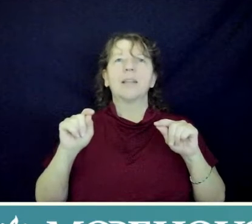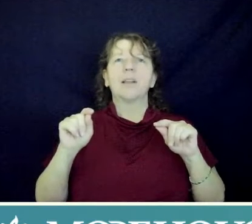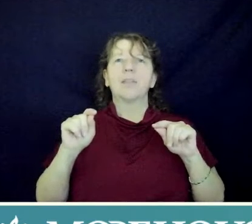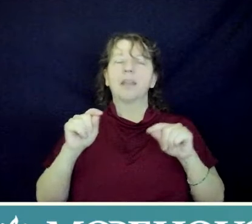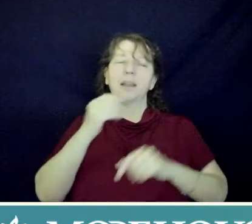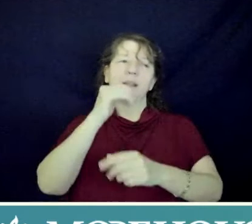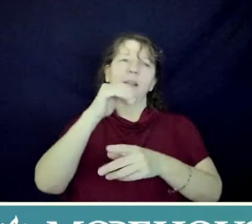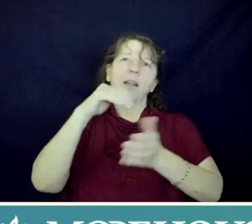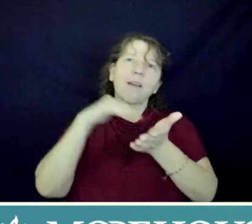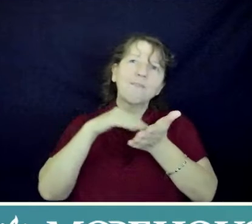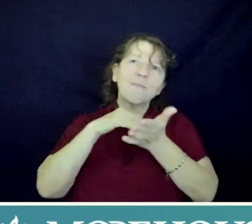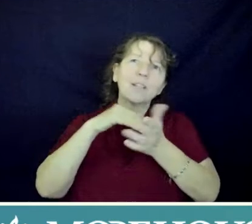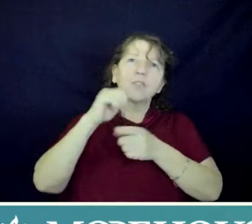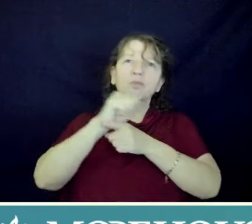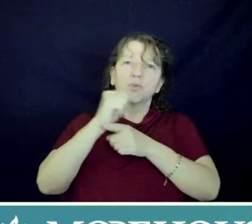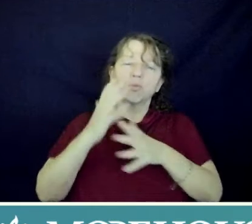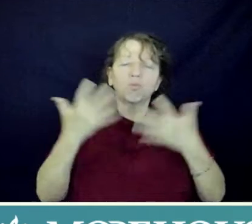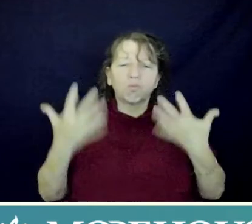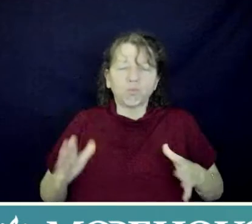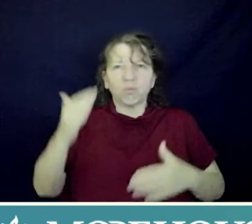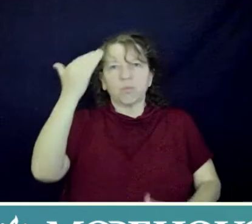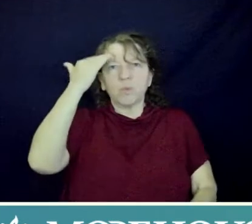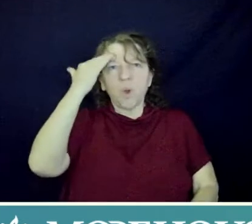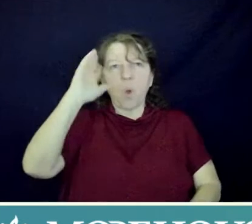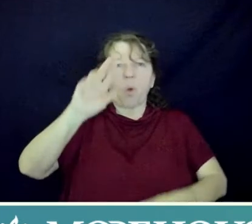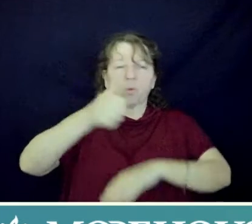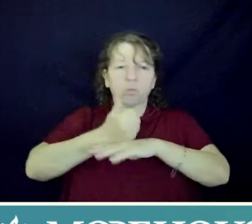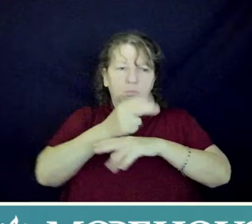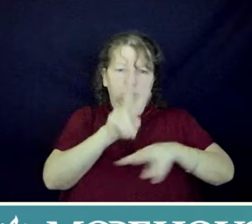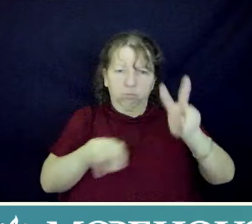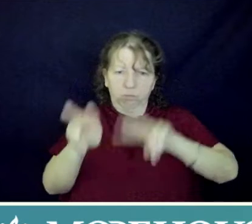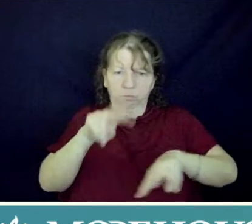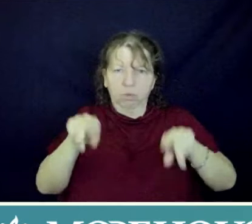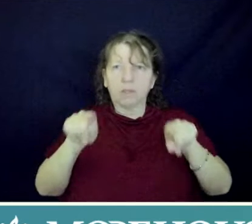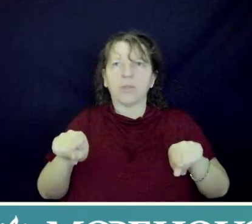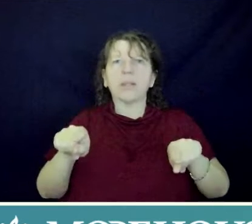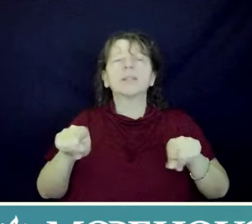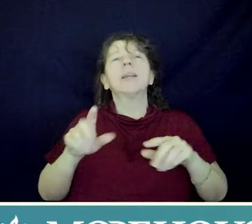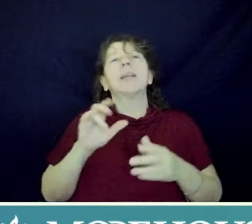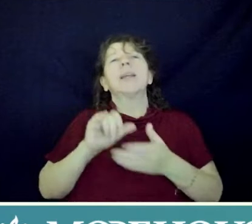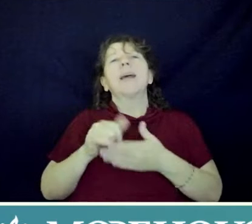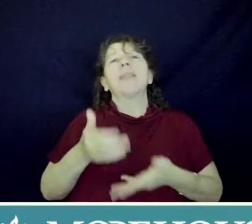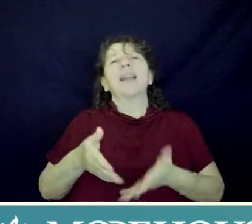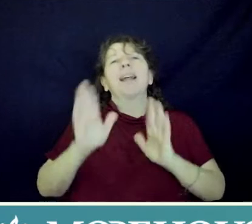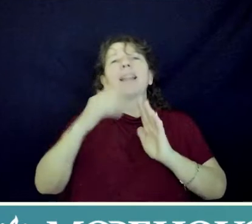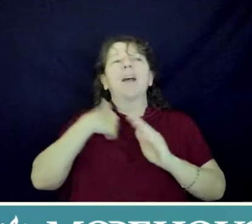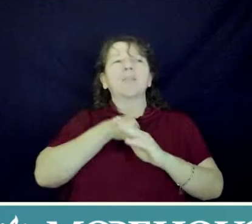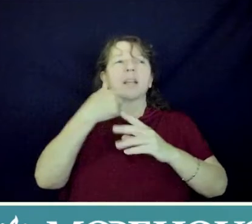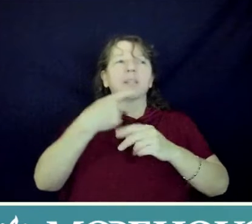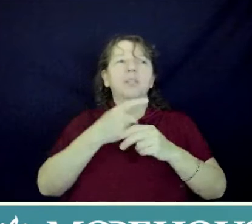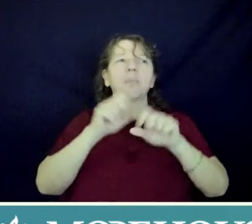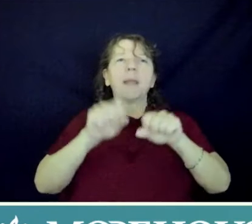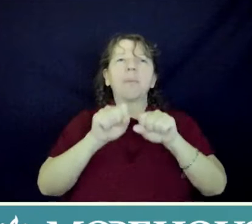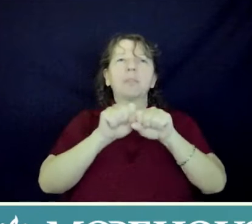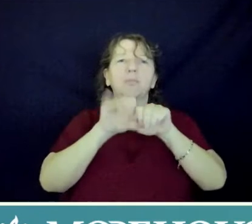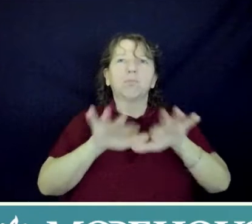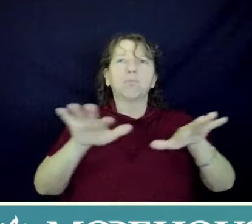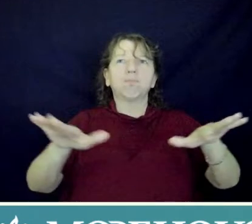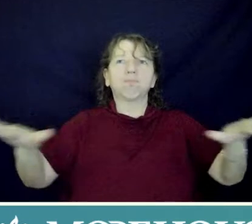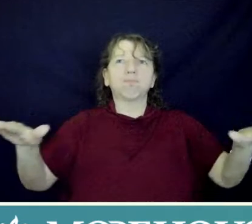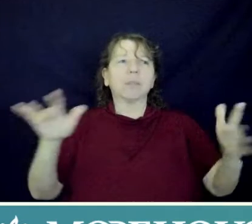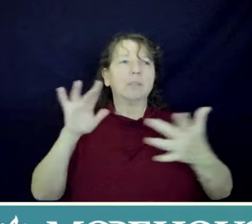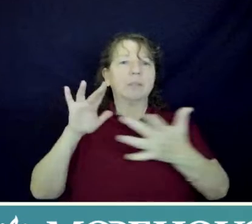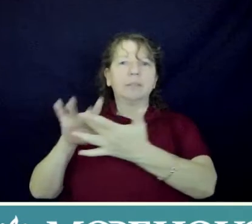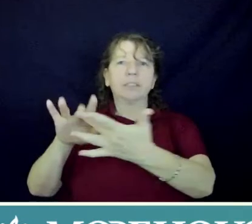physician provider at this distant location. And this allows us to really decentralize specialized health